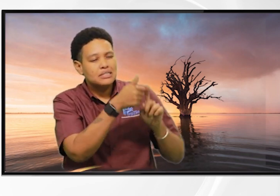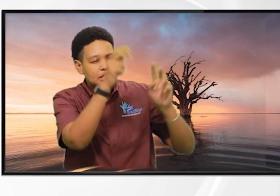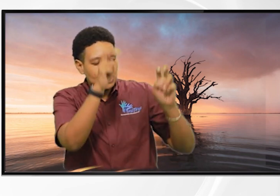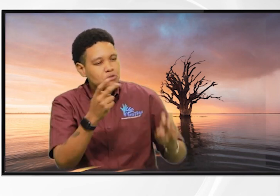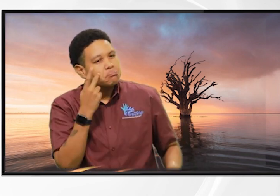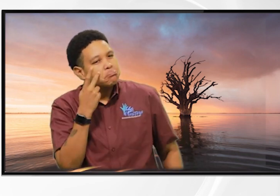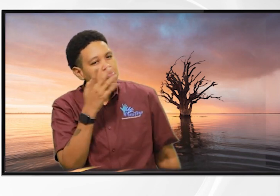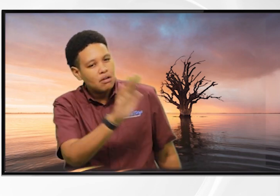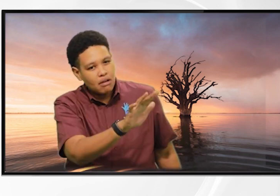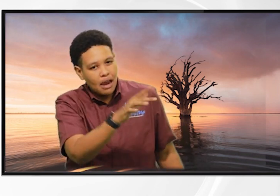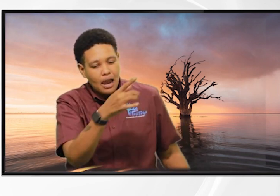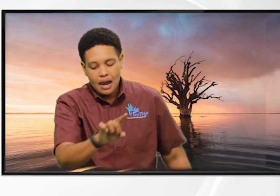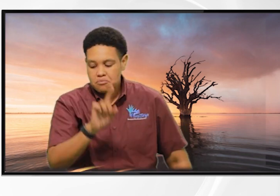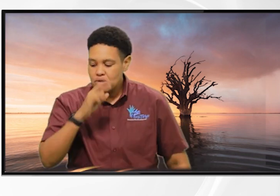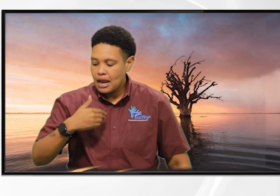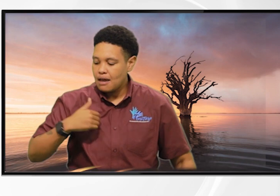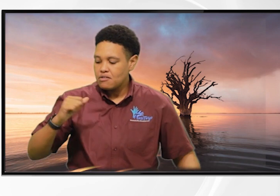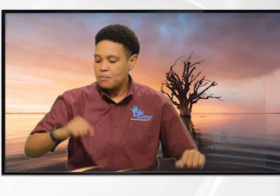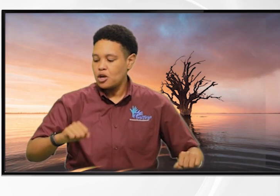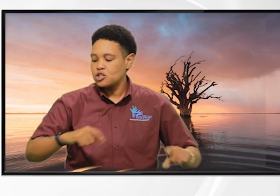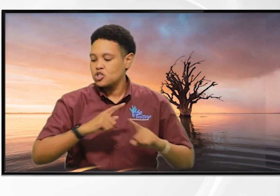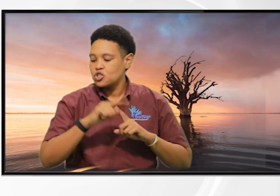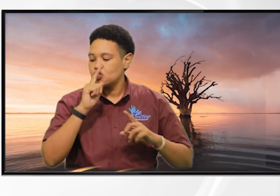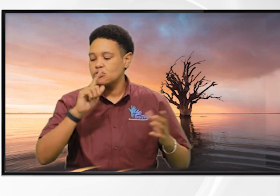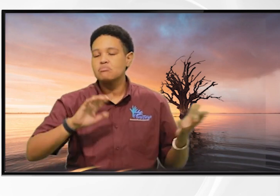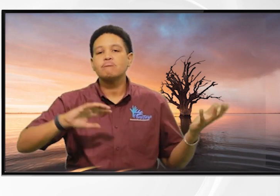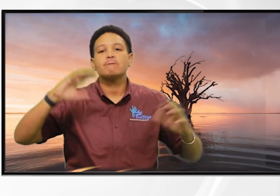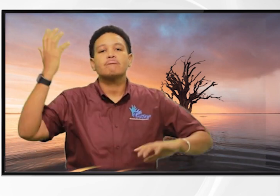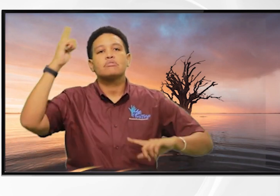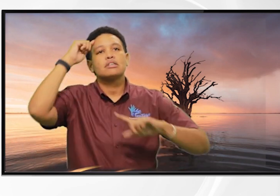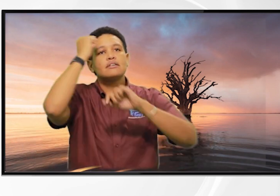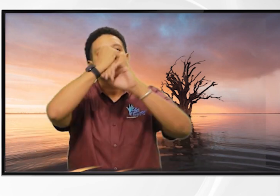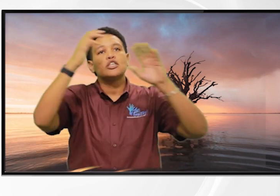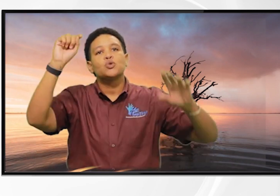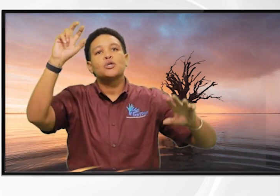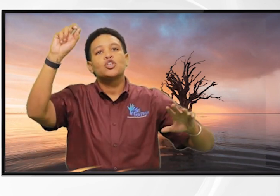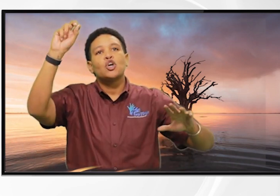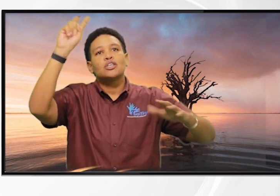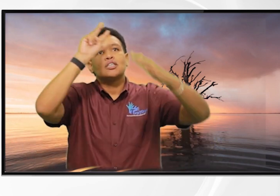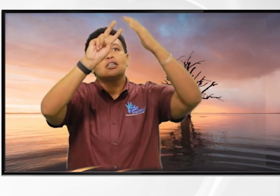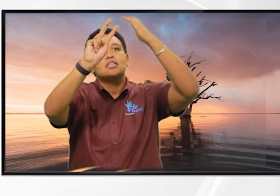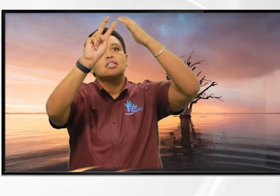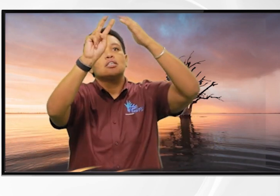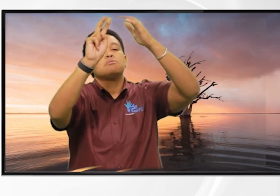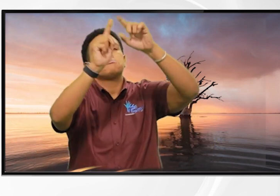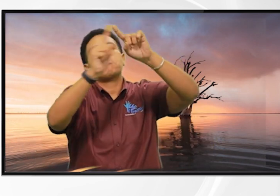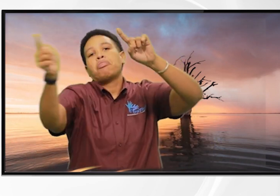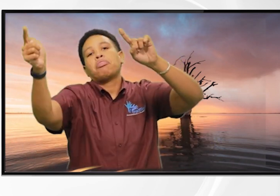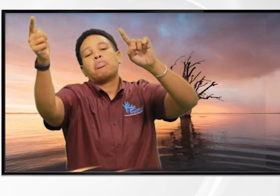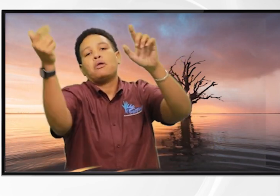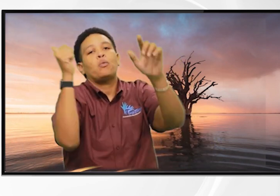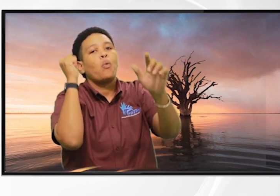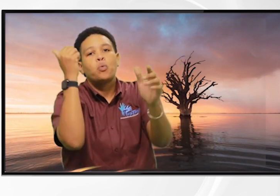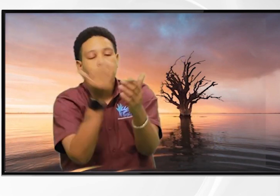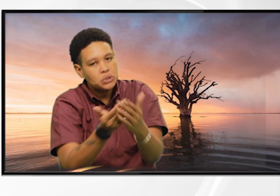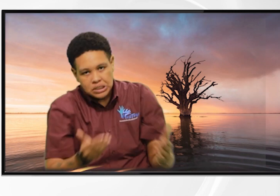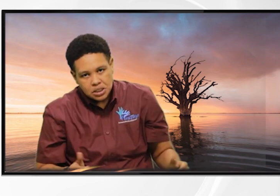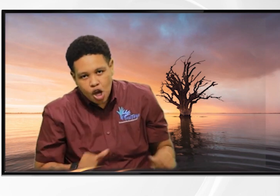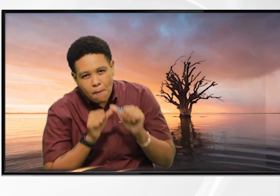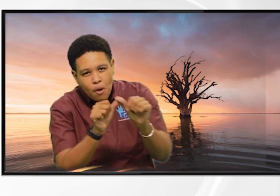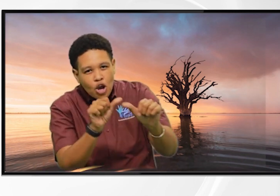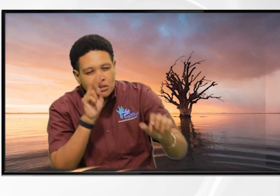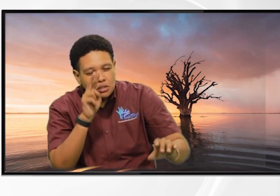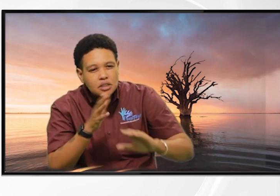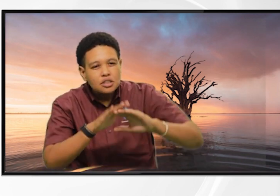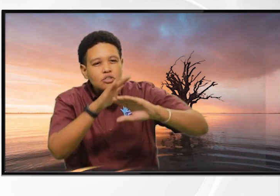issue and has the potential to derail Vision 2030 efforts. The persistent and increasing threat of